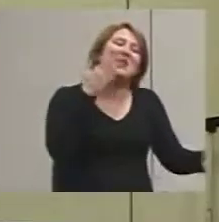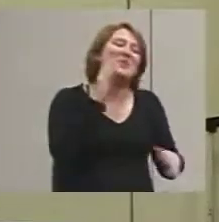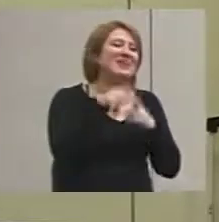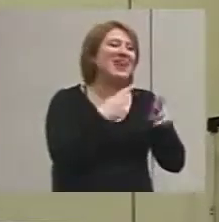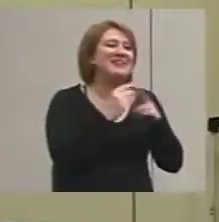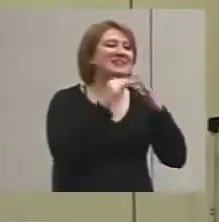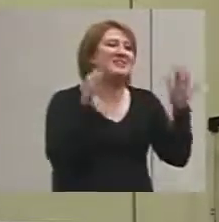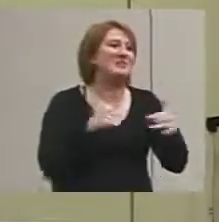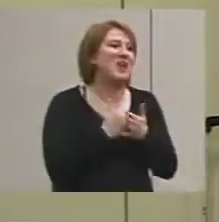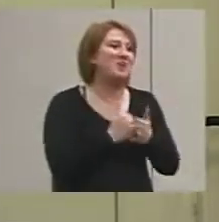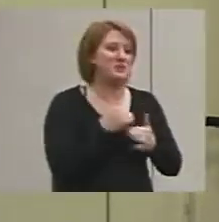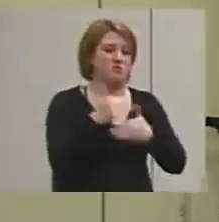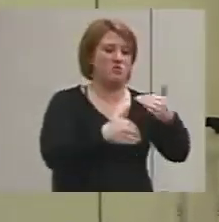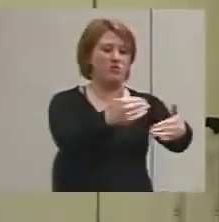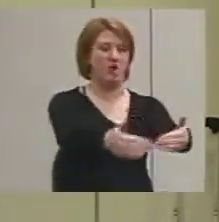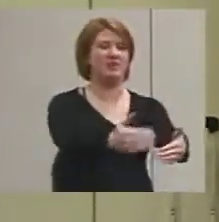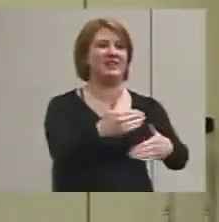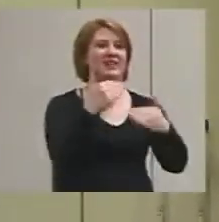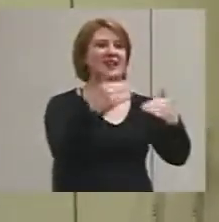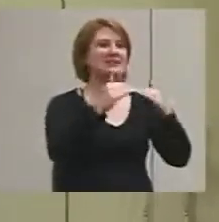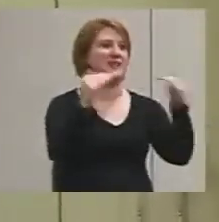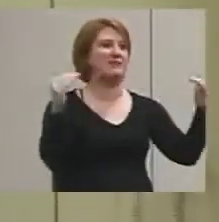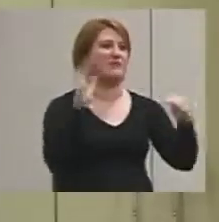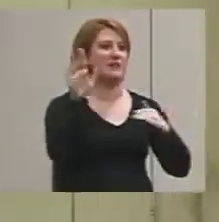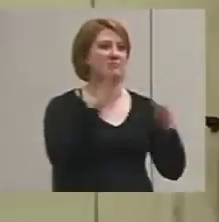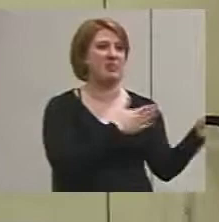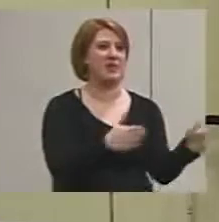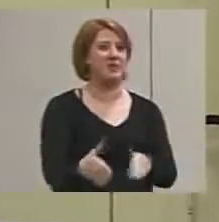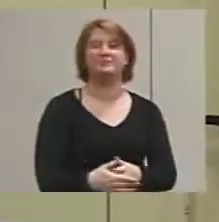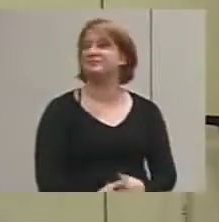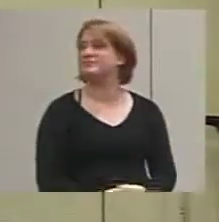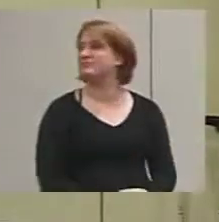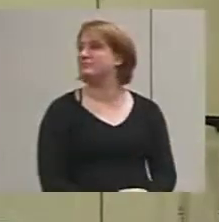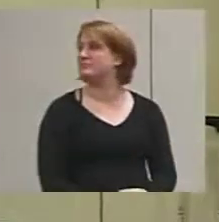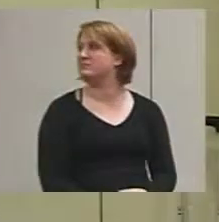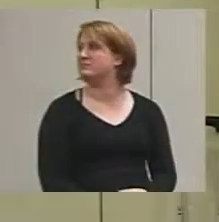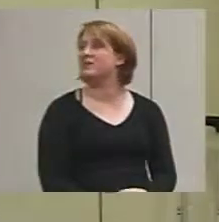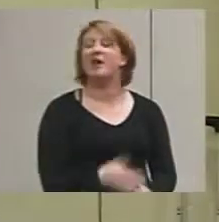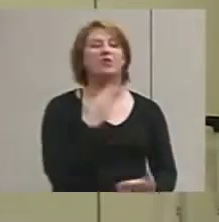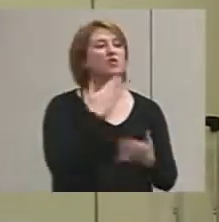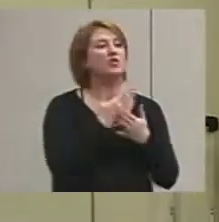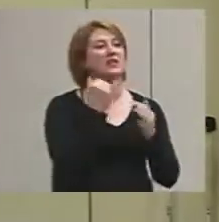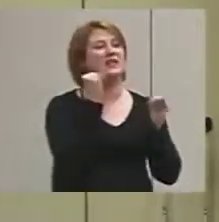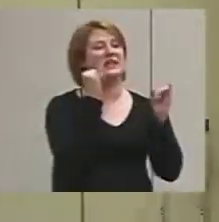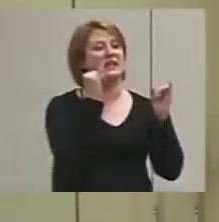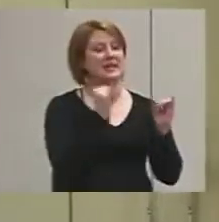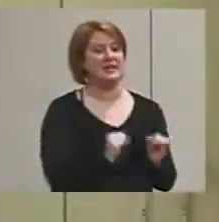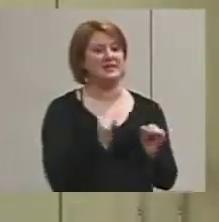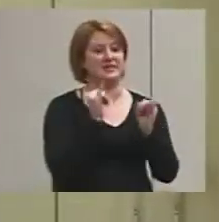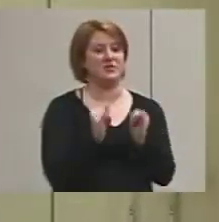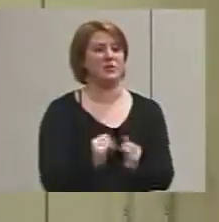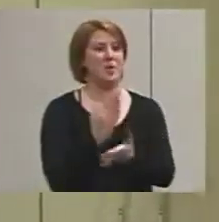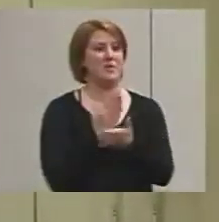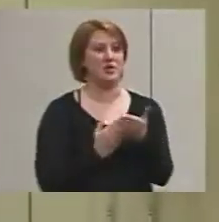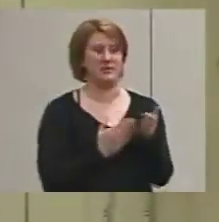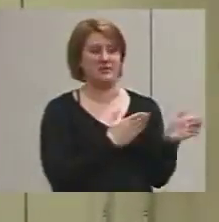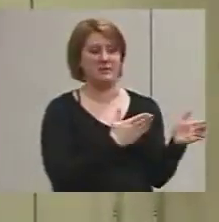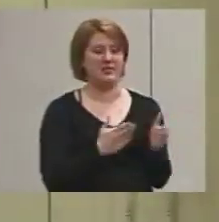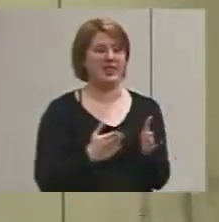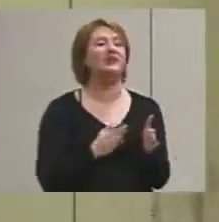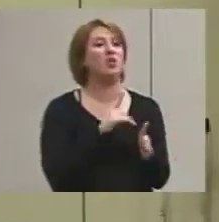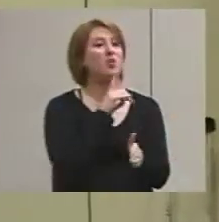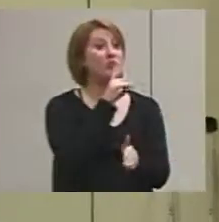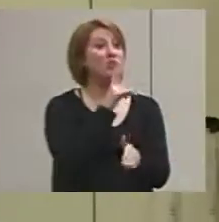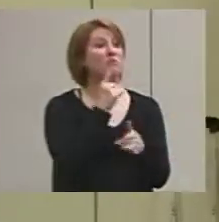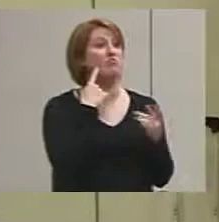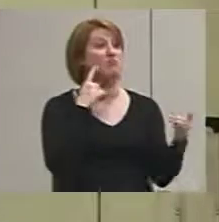help us move forward to the next step of his plan. Because we have good individual pieces in plan for him, things that are definitely assisting him and